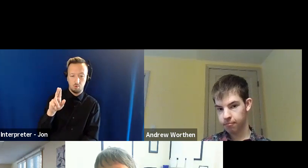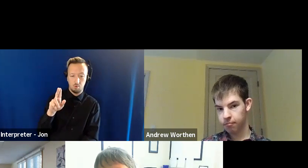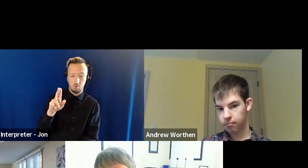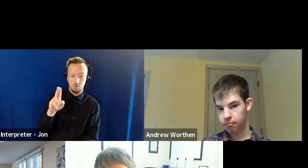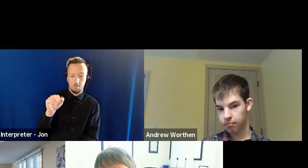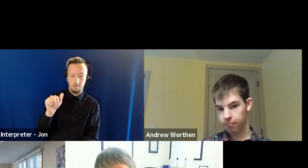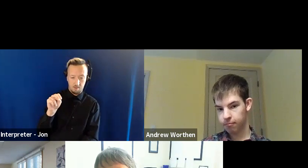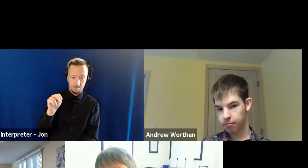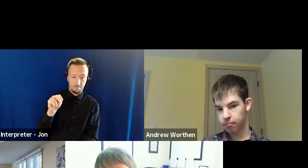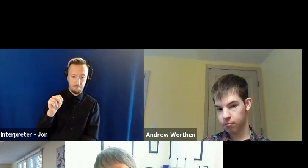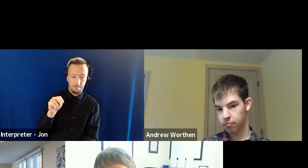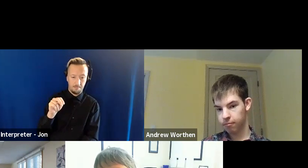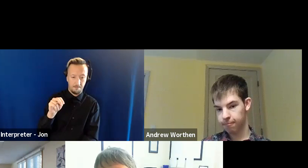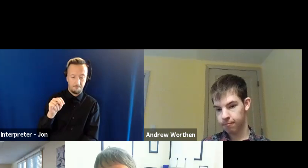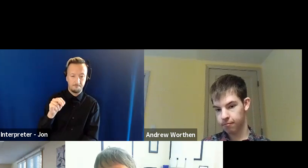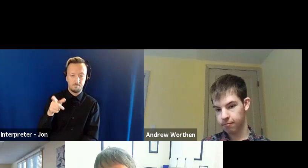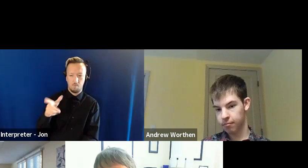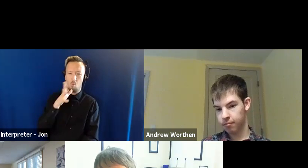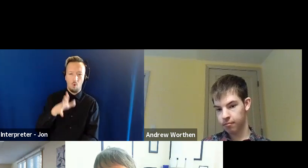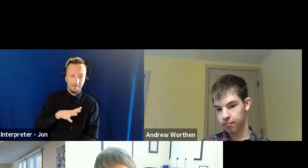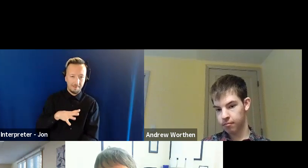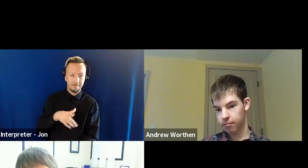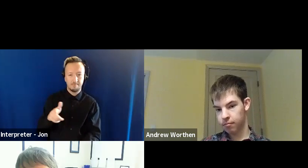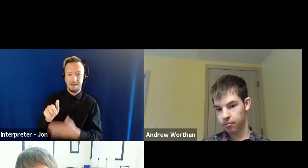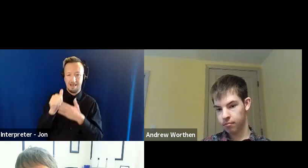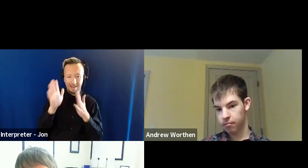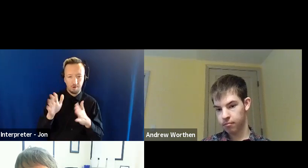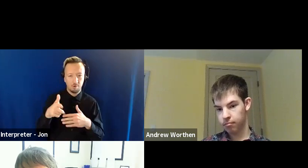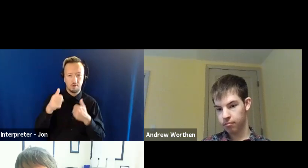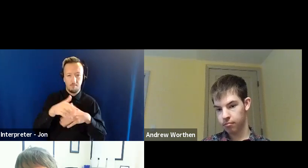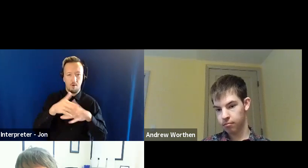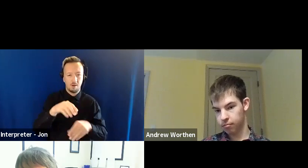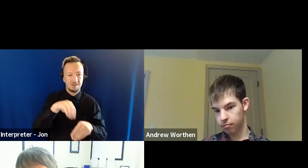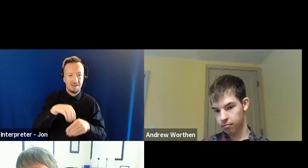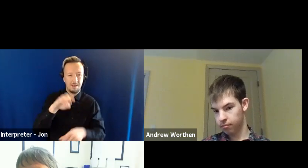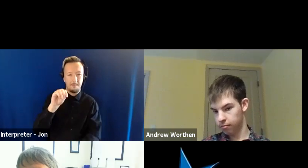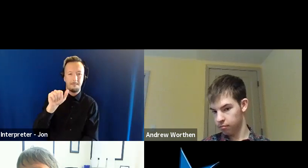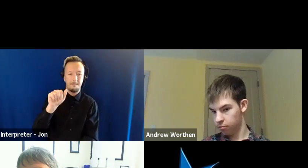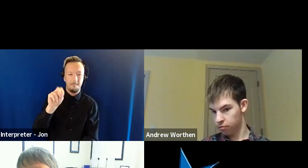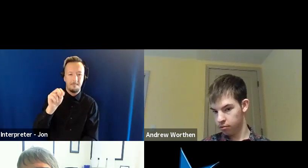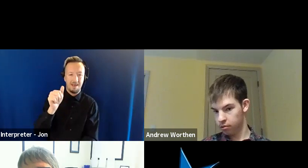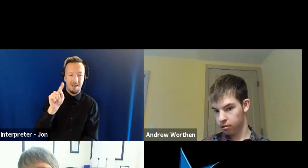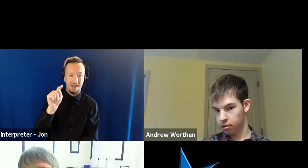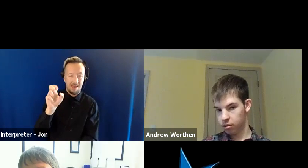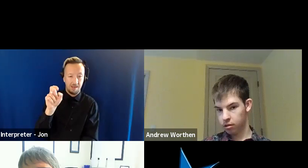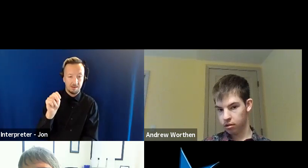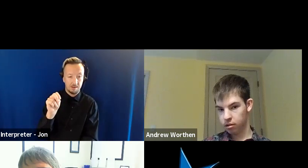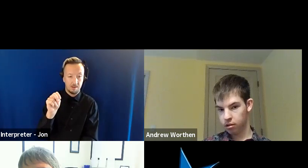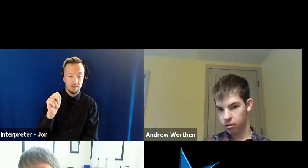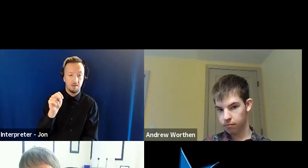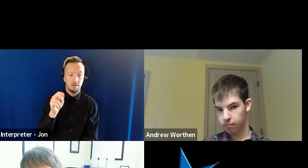a leader, marching in the streets of Manhattan and all of the things that she did, I think she was